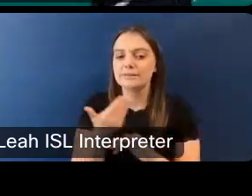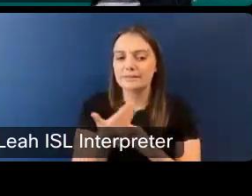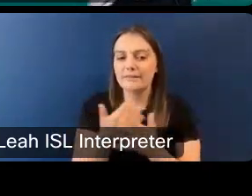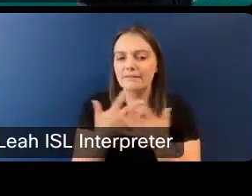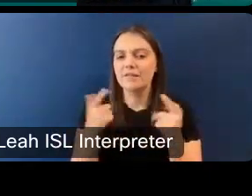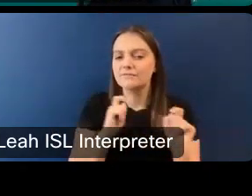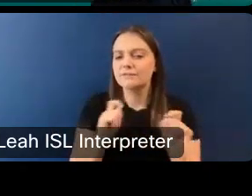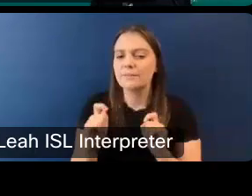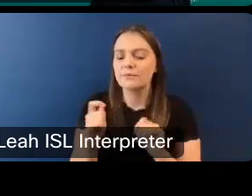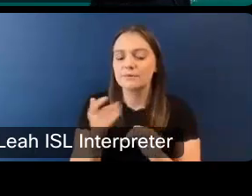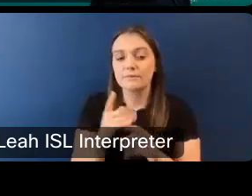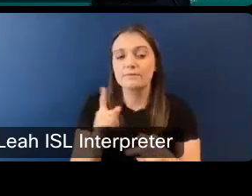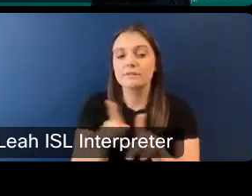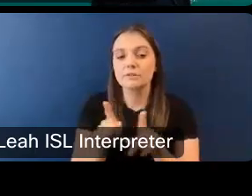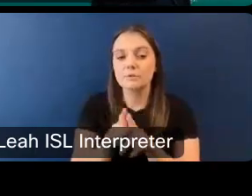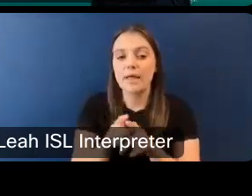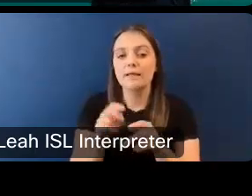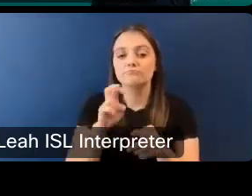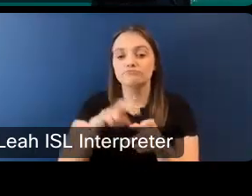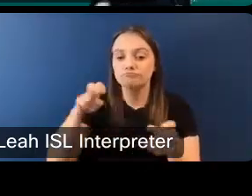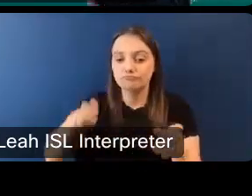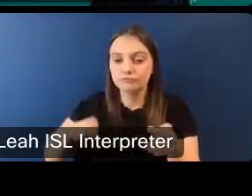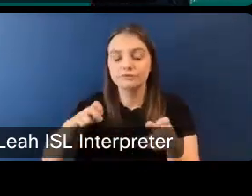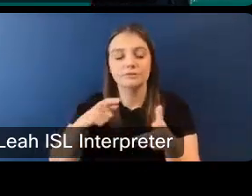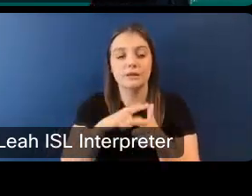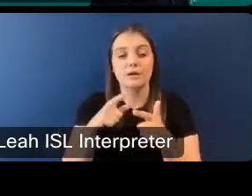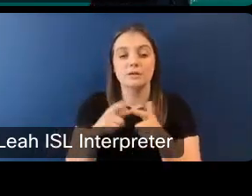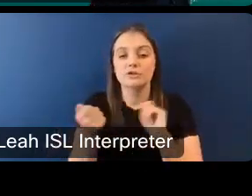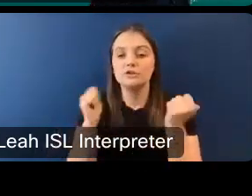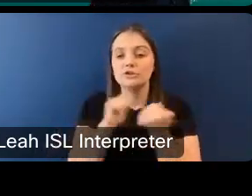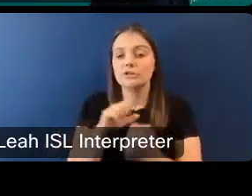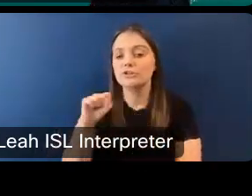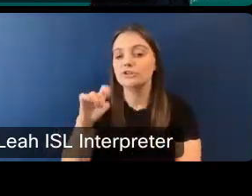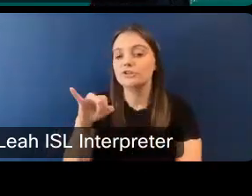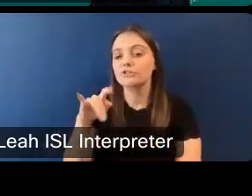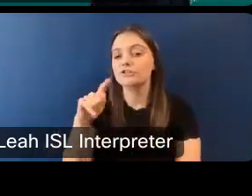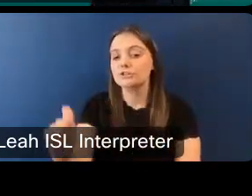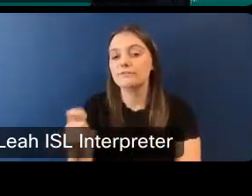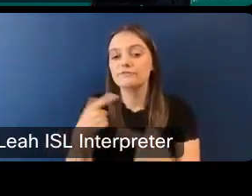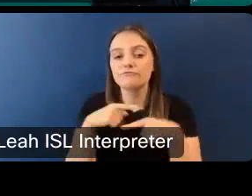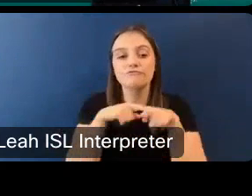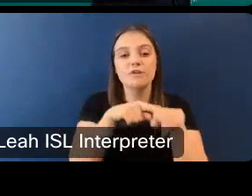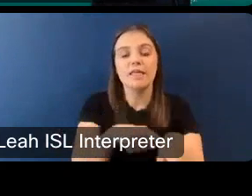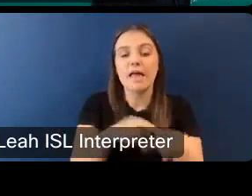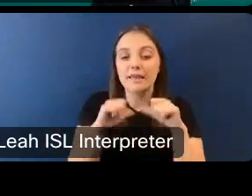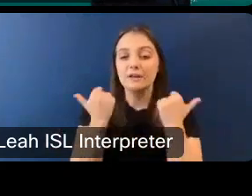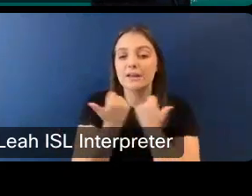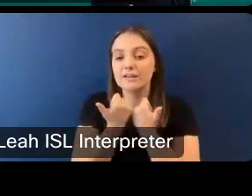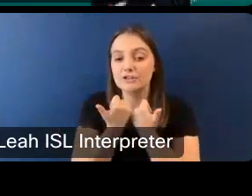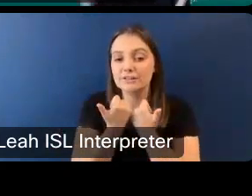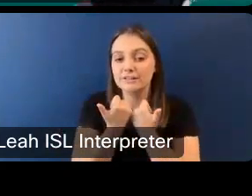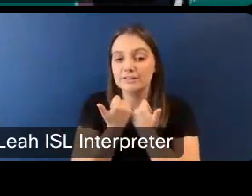top of staff turnover and shift rotation and reliance on agency staff can often leave